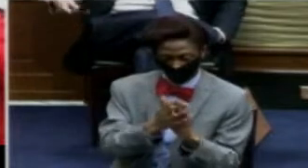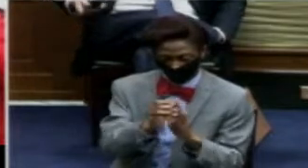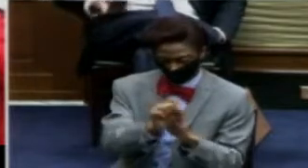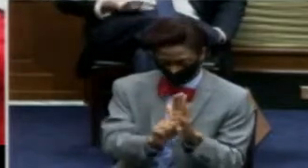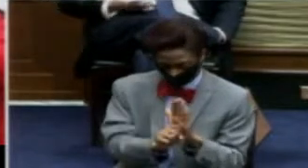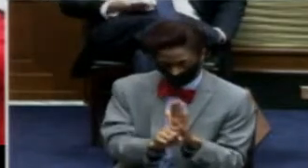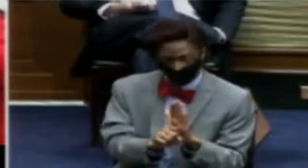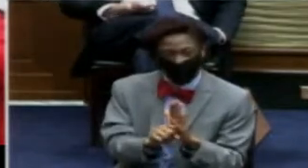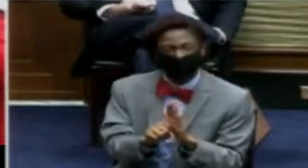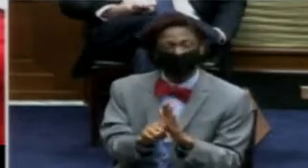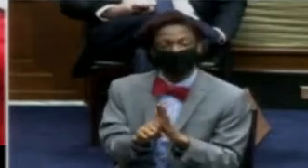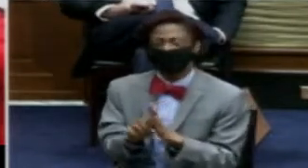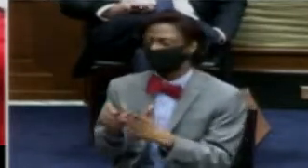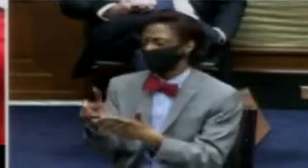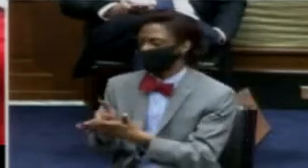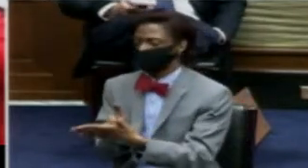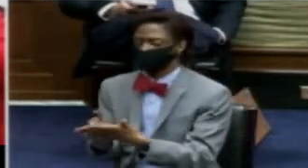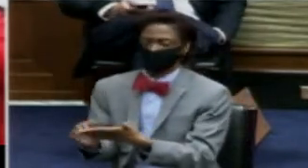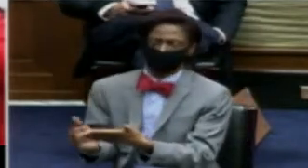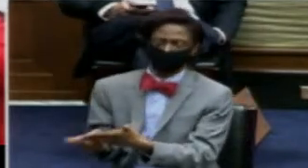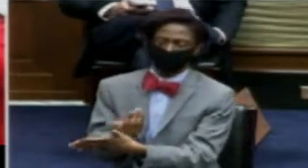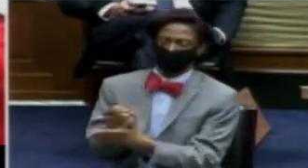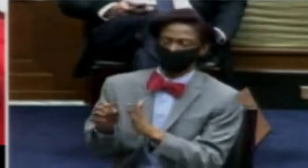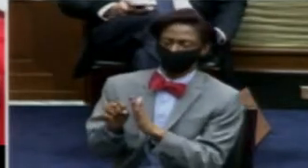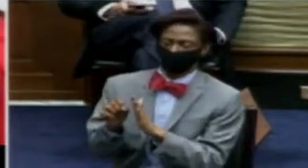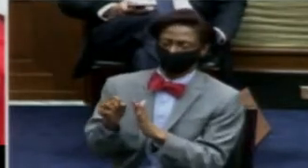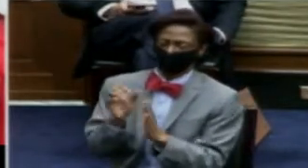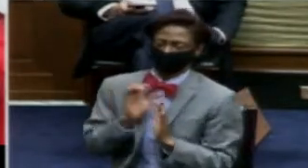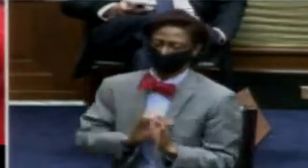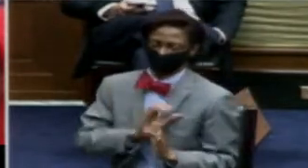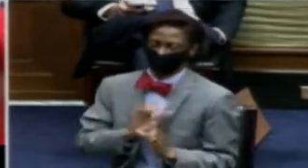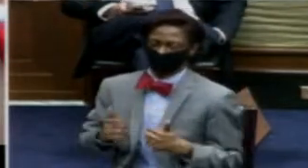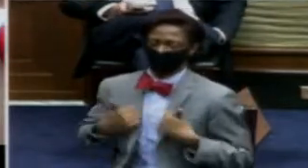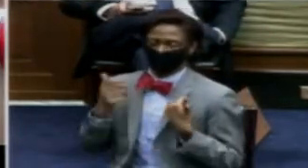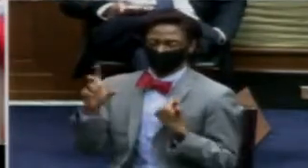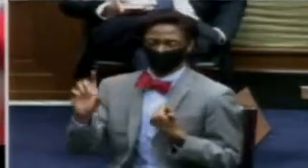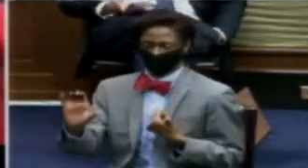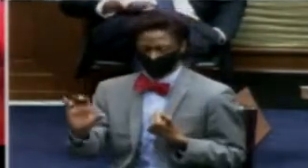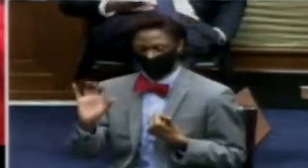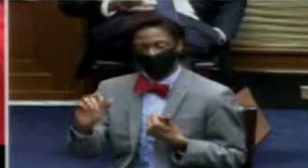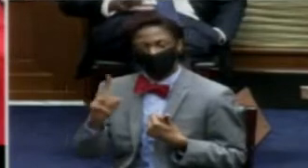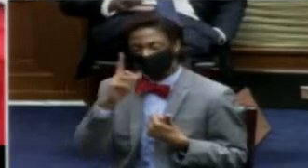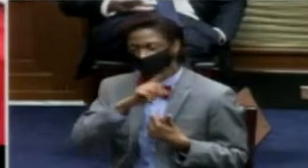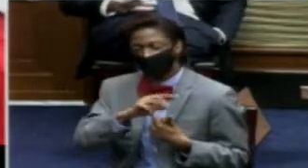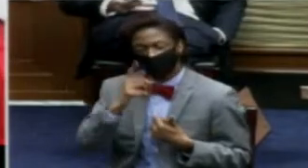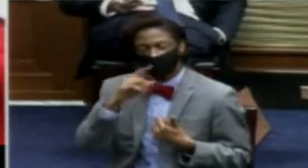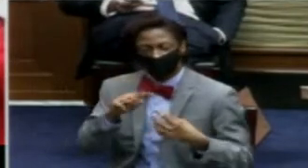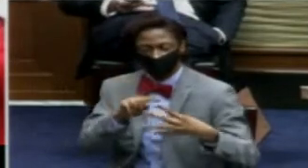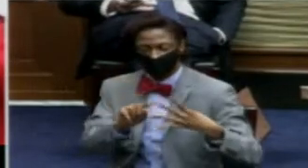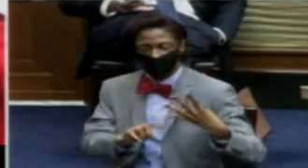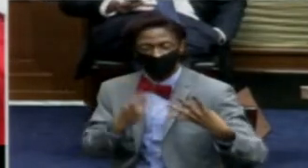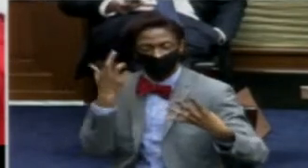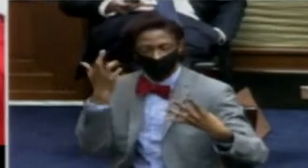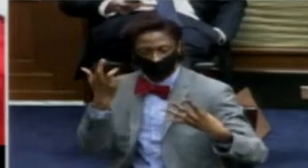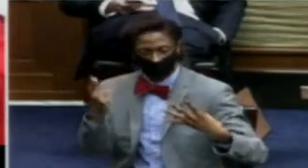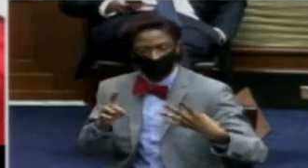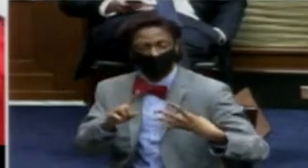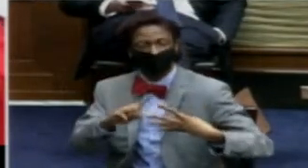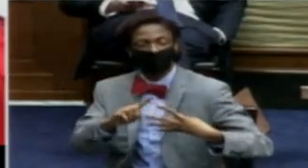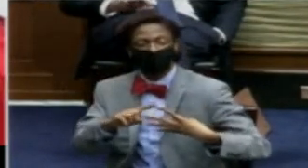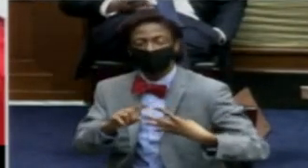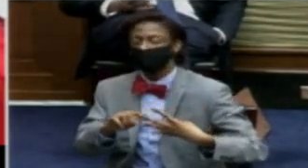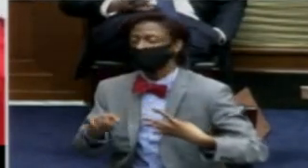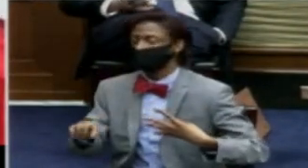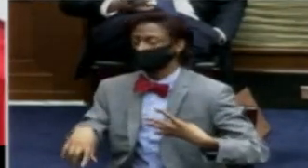with states discriminates against U.S. citizens living in the district. That premise is false for at least 4 reasons, and this is the reasons he gives. 1, until the